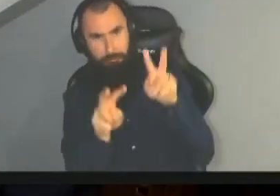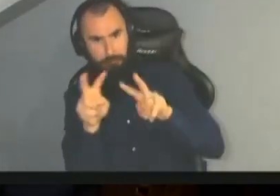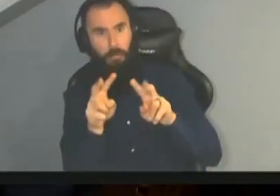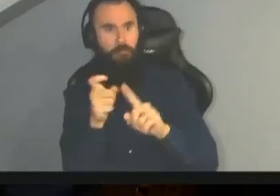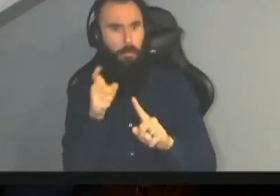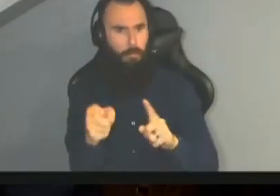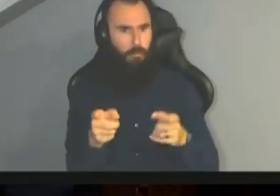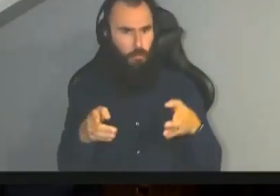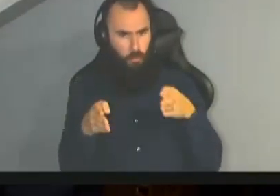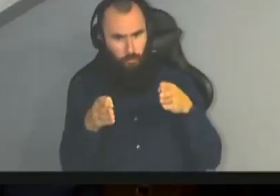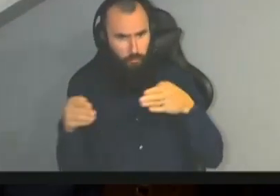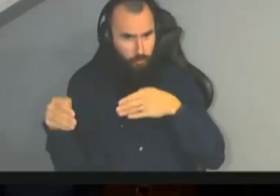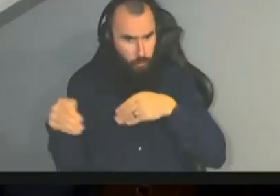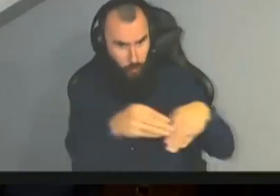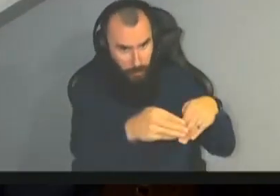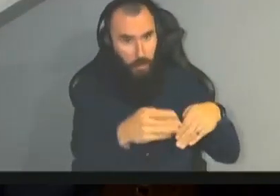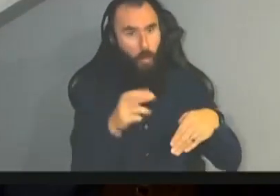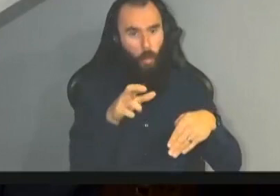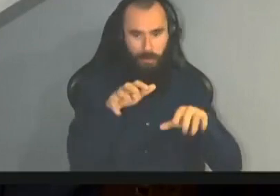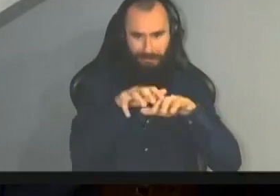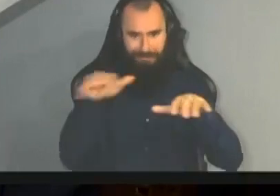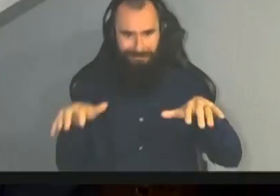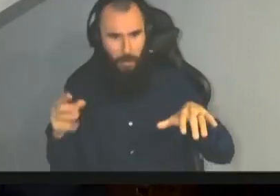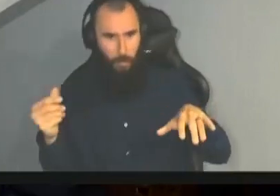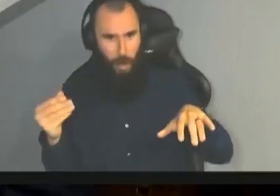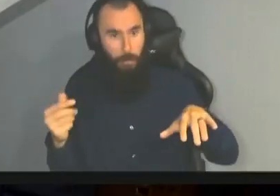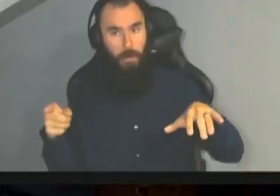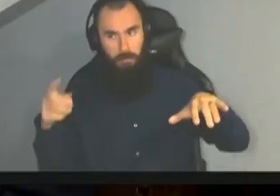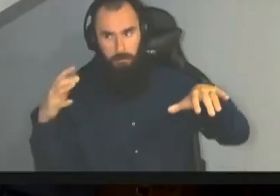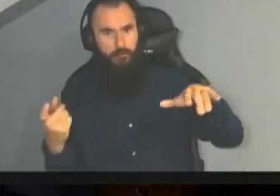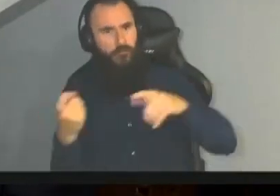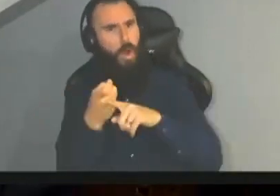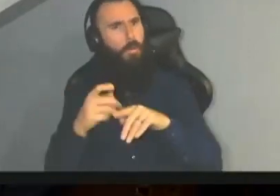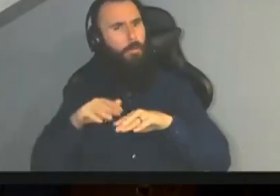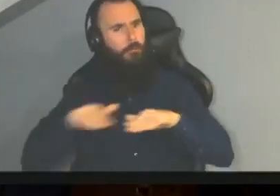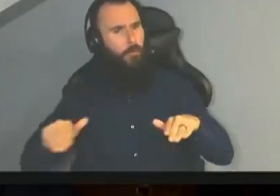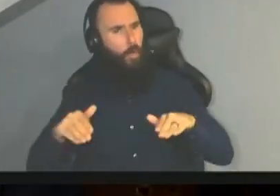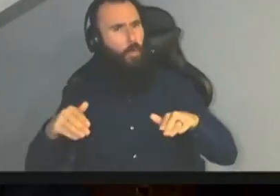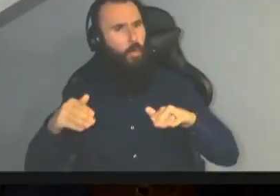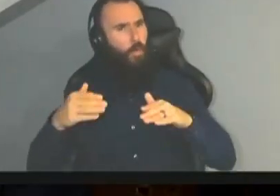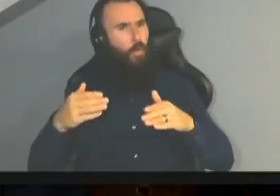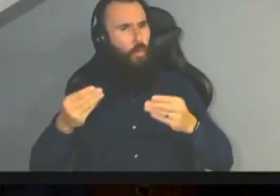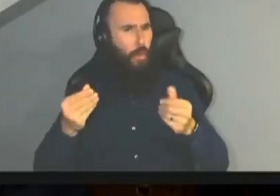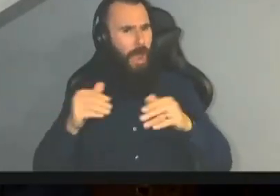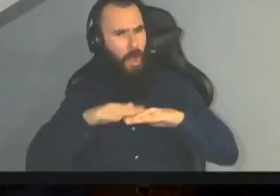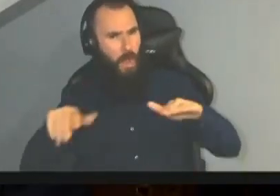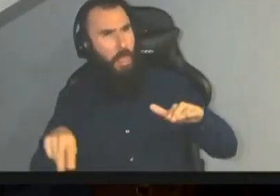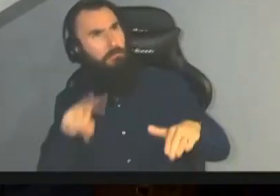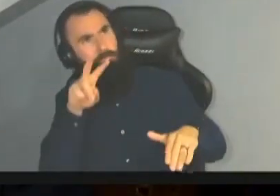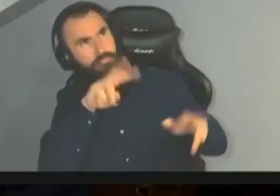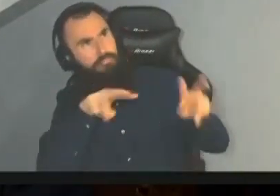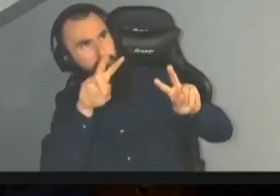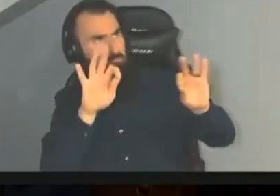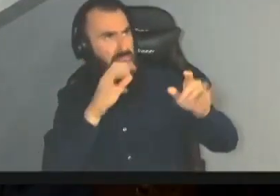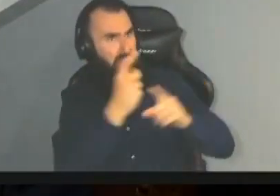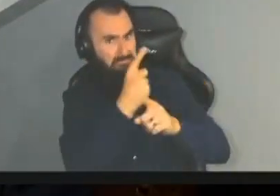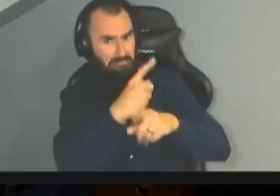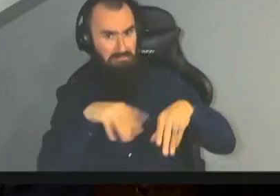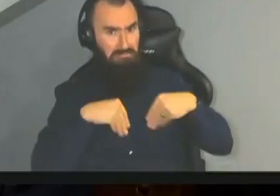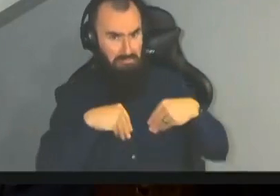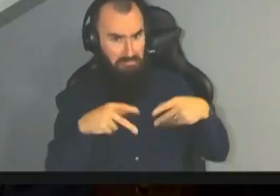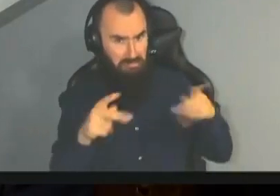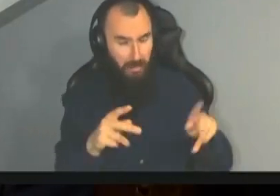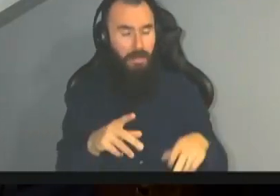properties when it's viewed from ground level, and allows HVAC units in setbacks except for